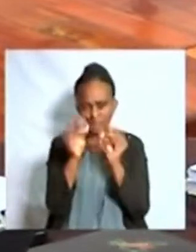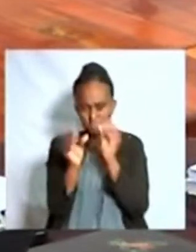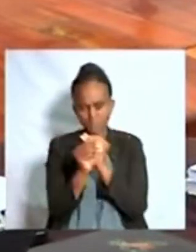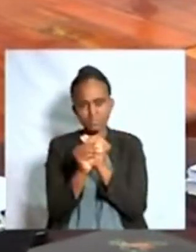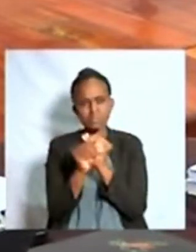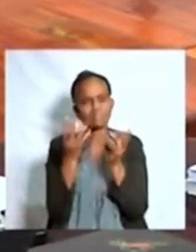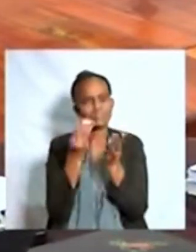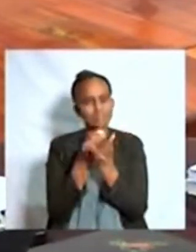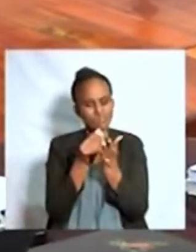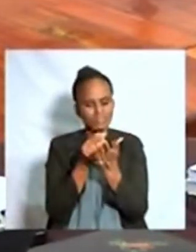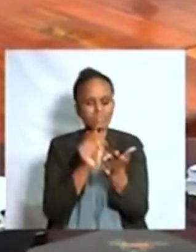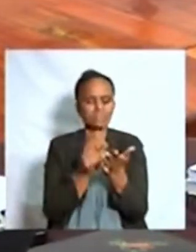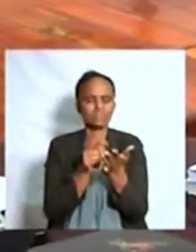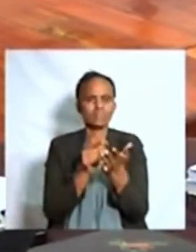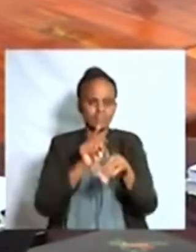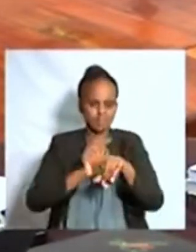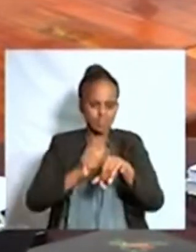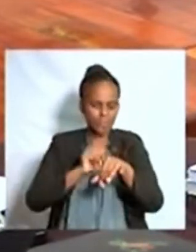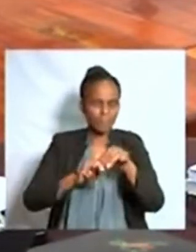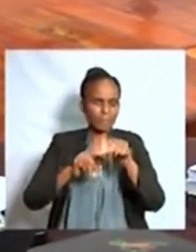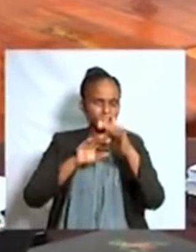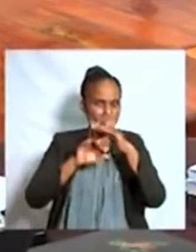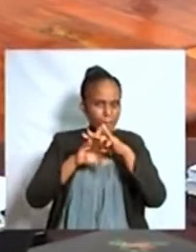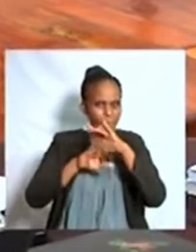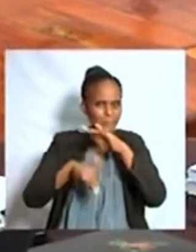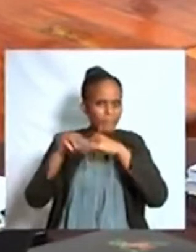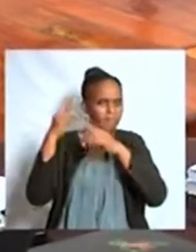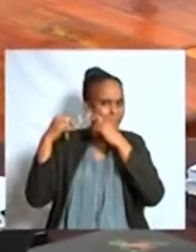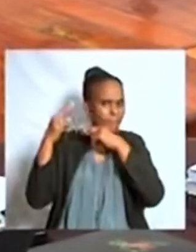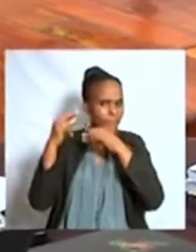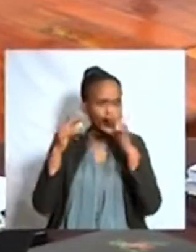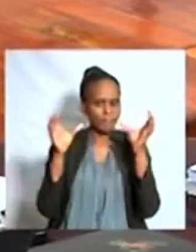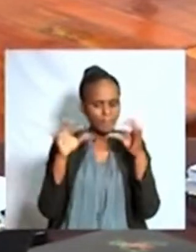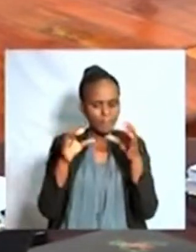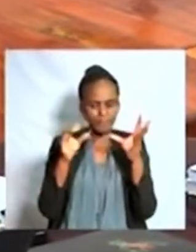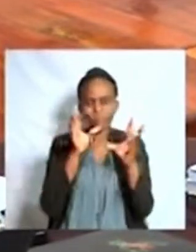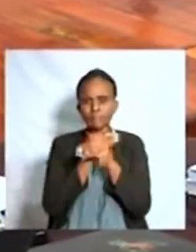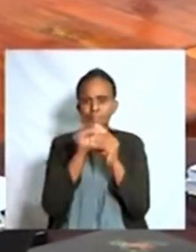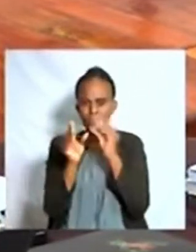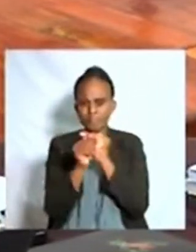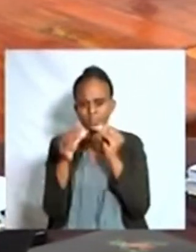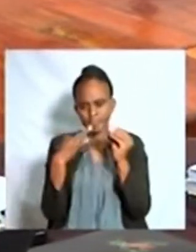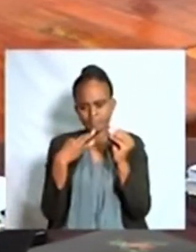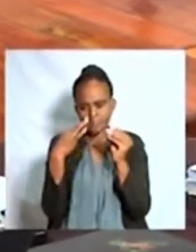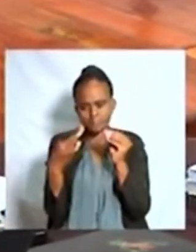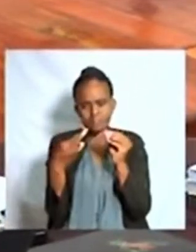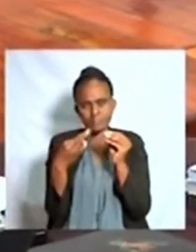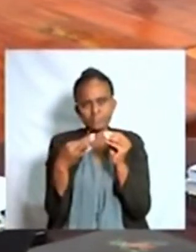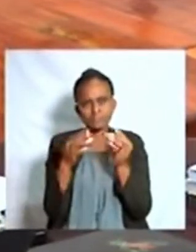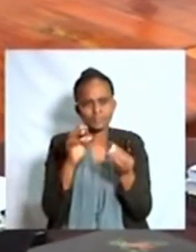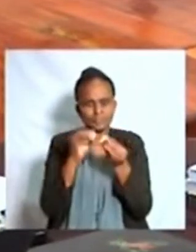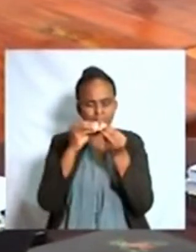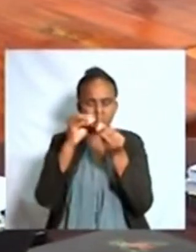funds. During the period under review, the Council misapplied amounts totaling